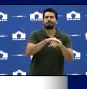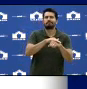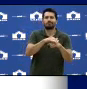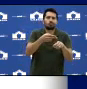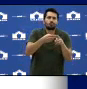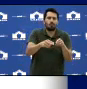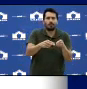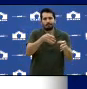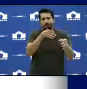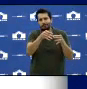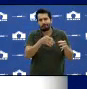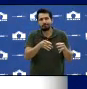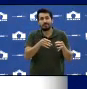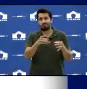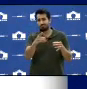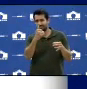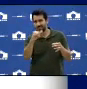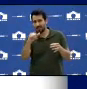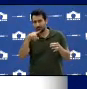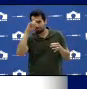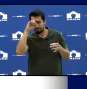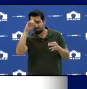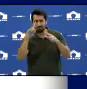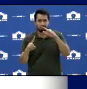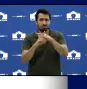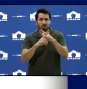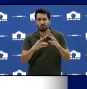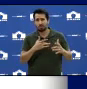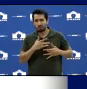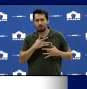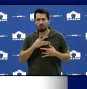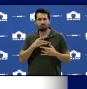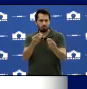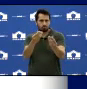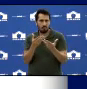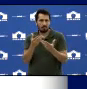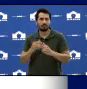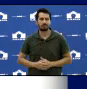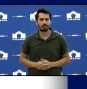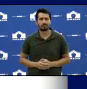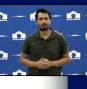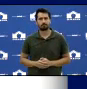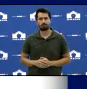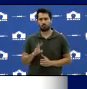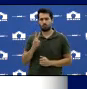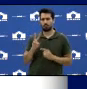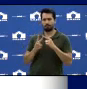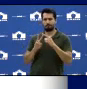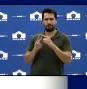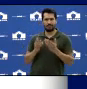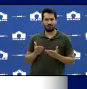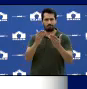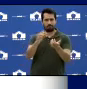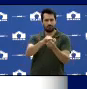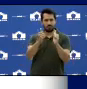if there are any questions, we can get into the specifics of those other districts as well. So 2 proposed changes to District 1.